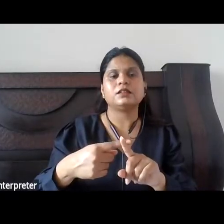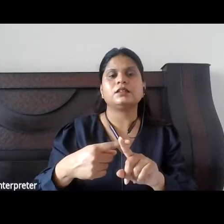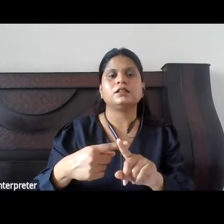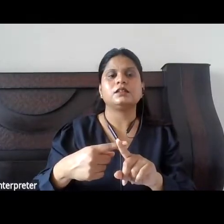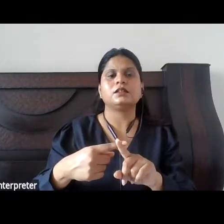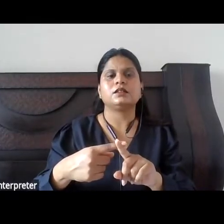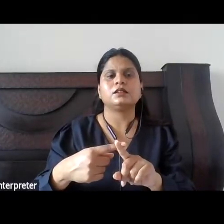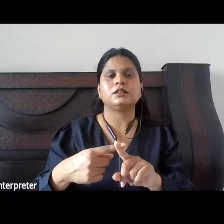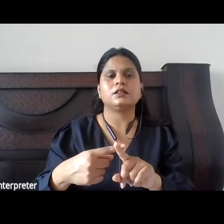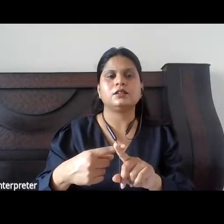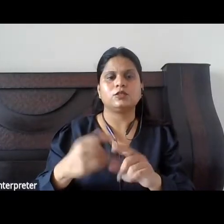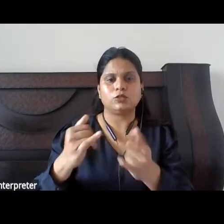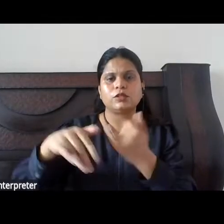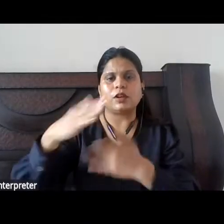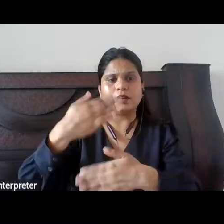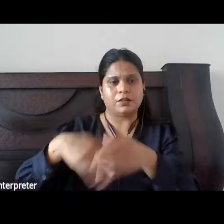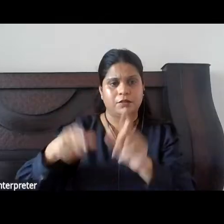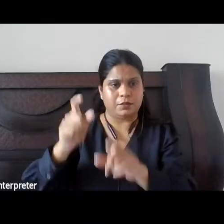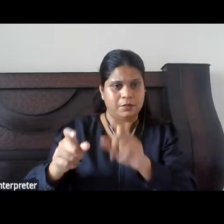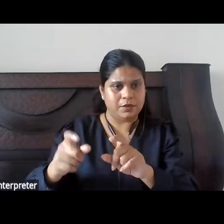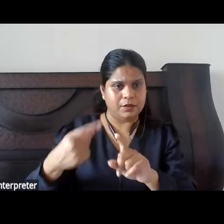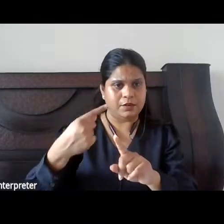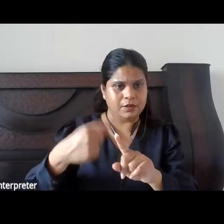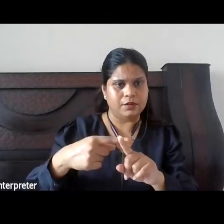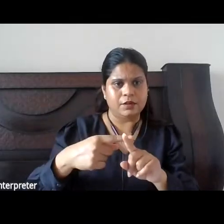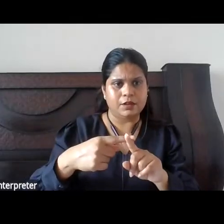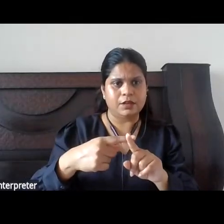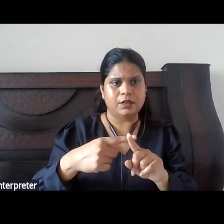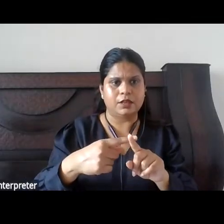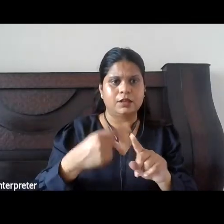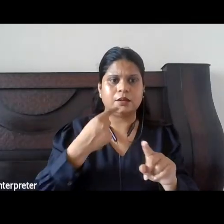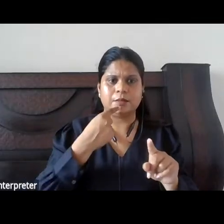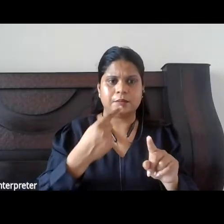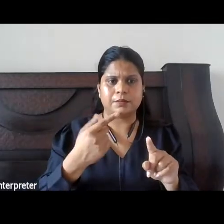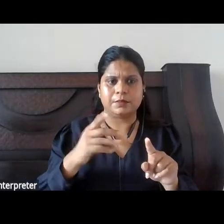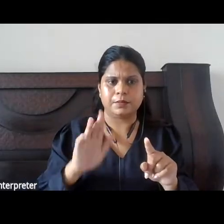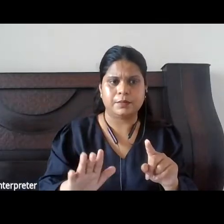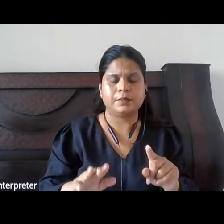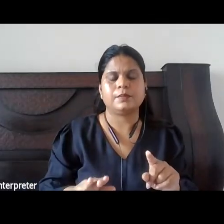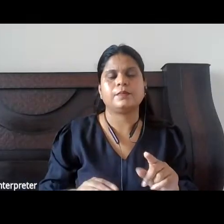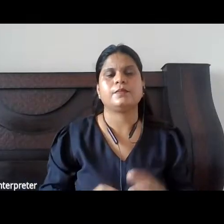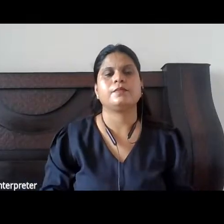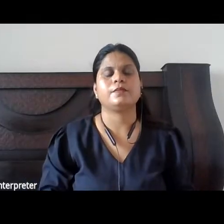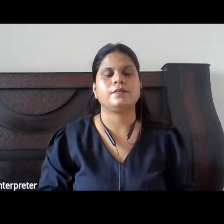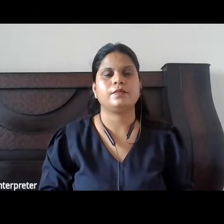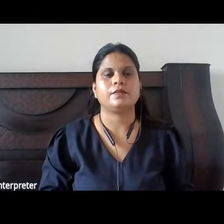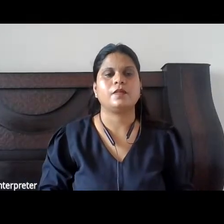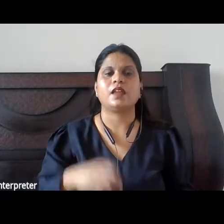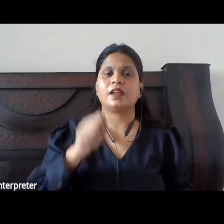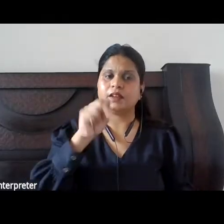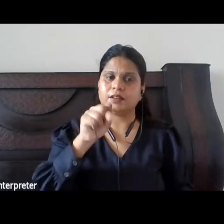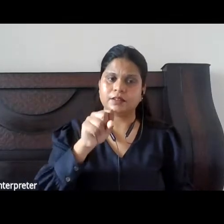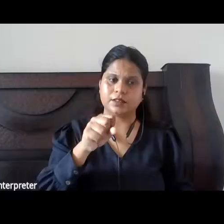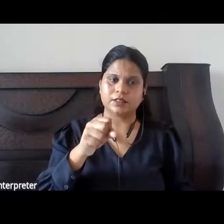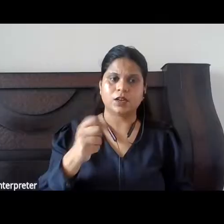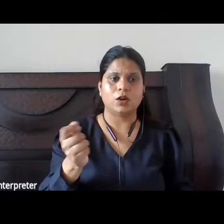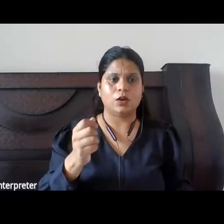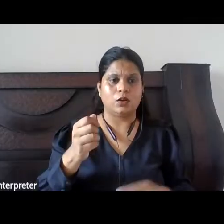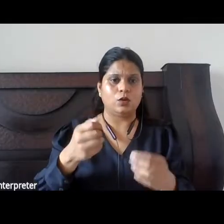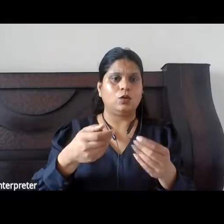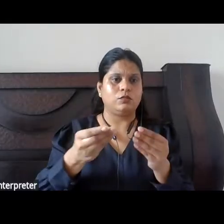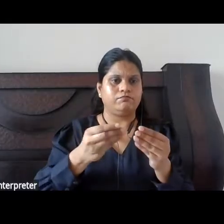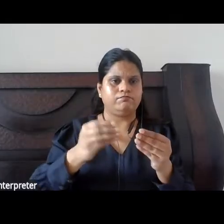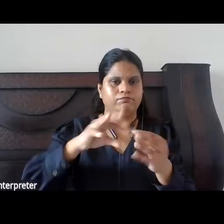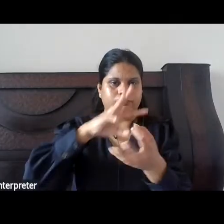questionnaire, for the standardized script, I'm not sure if we are there on time. But yes, in every census, it's happened that even